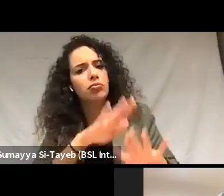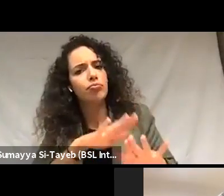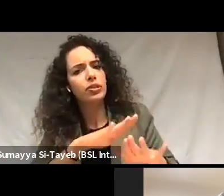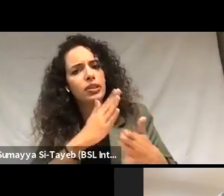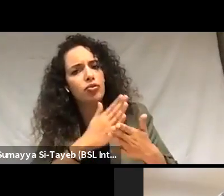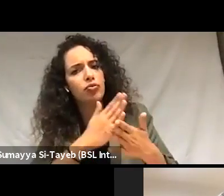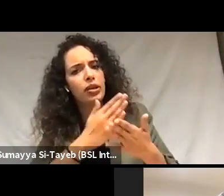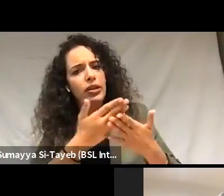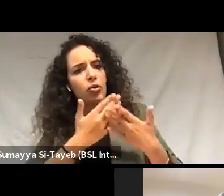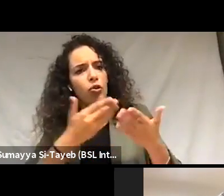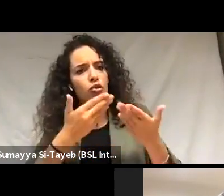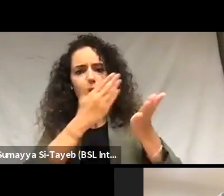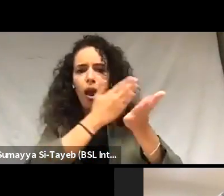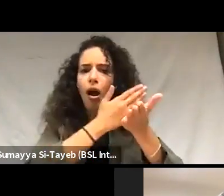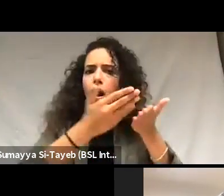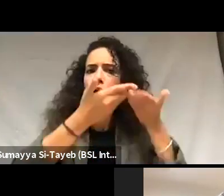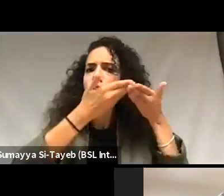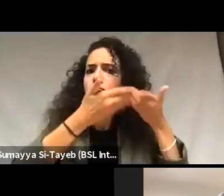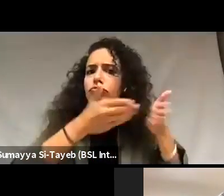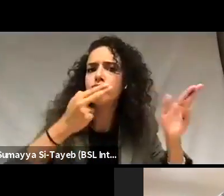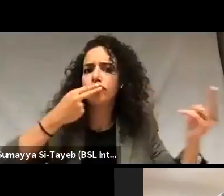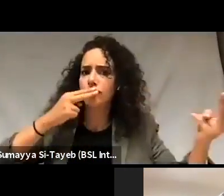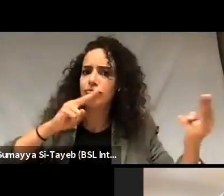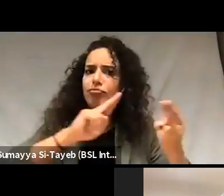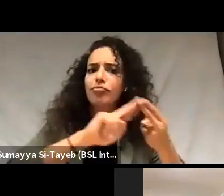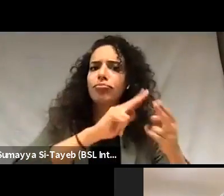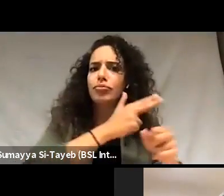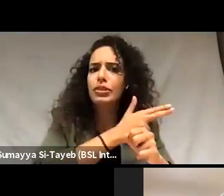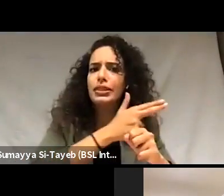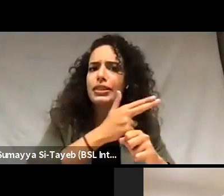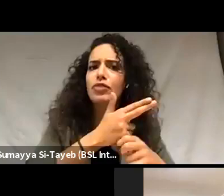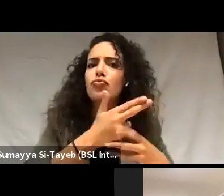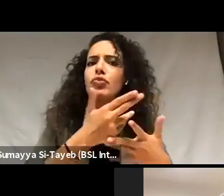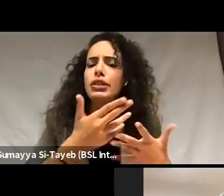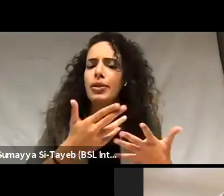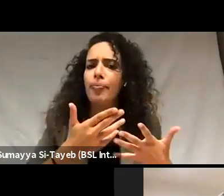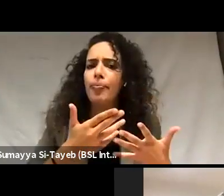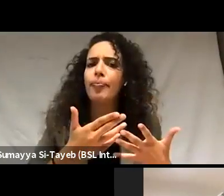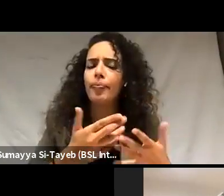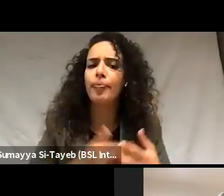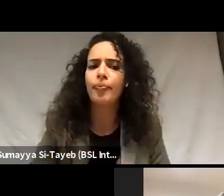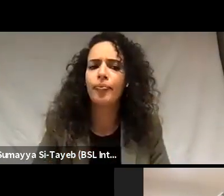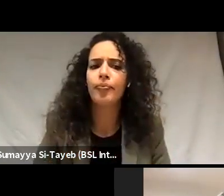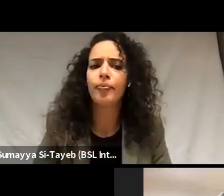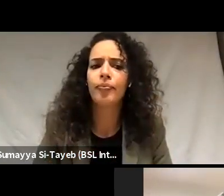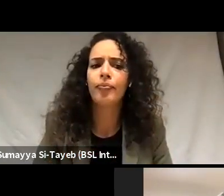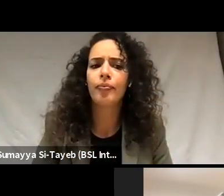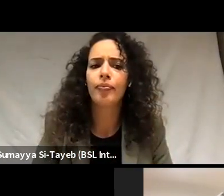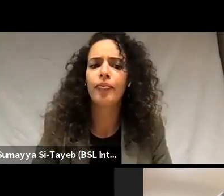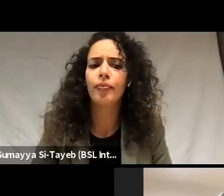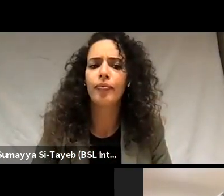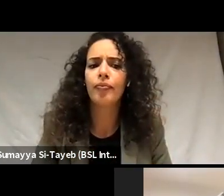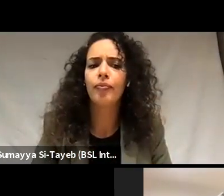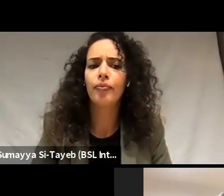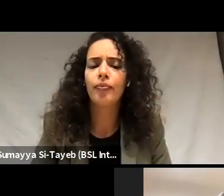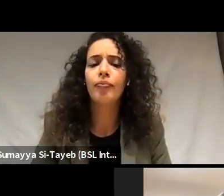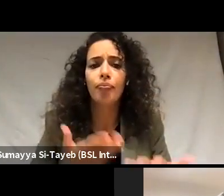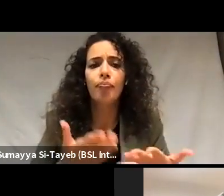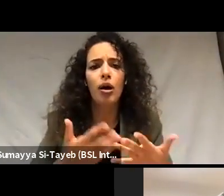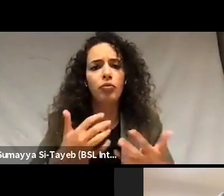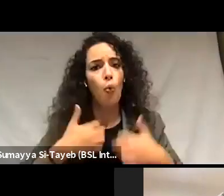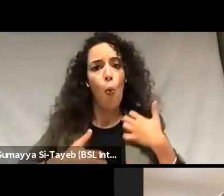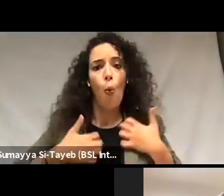they seek to be, or they appear to seek to be, in terms of terrorism that might have anything to do with the Muslim